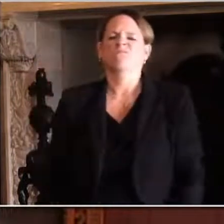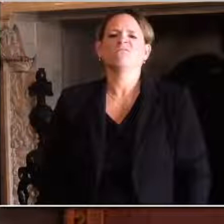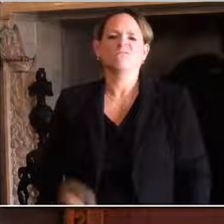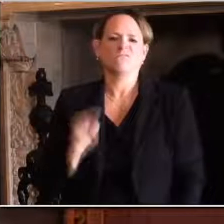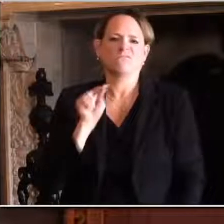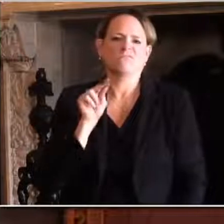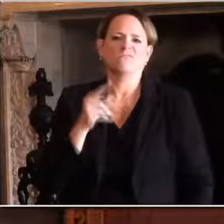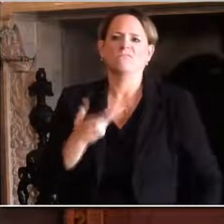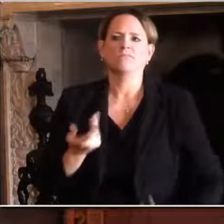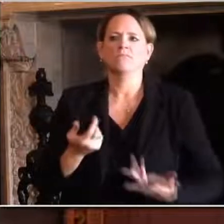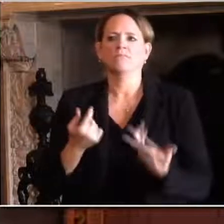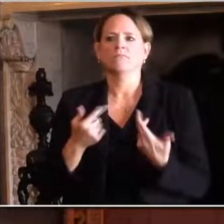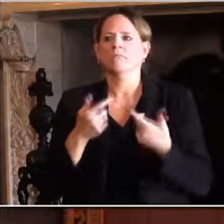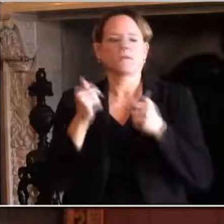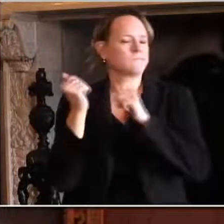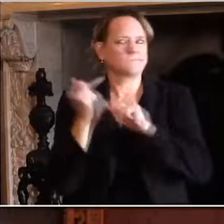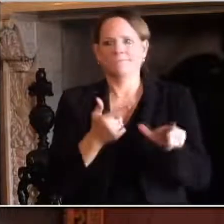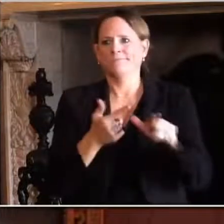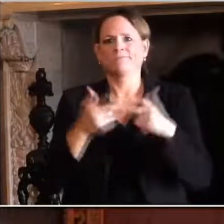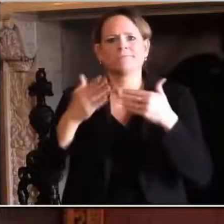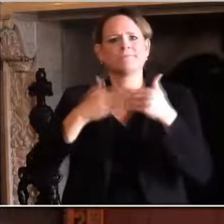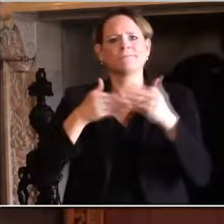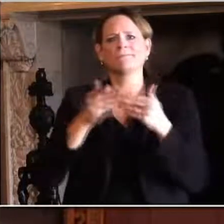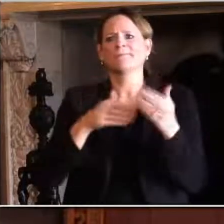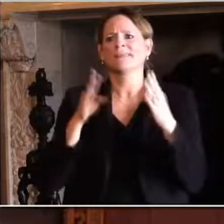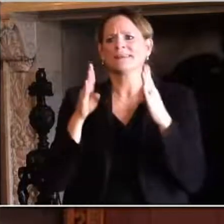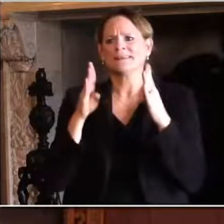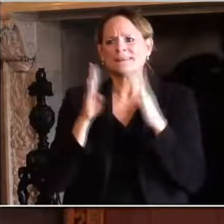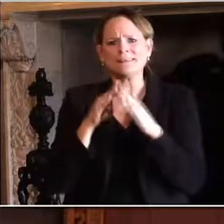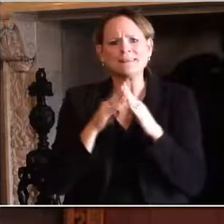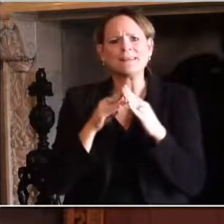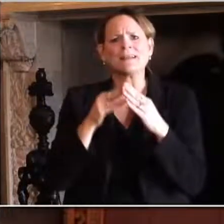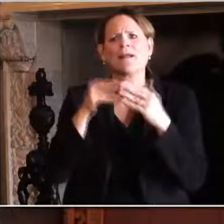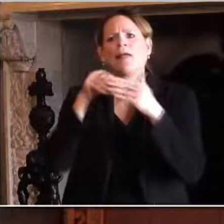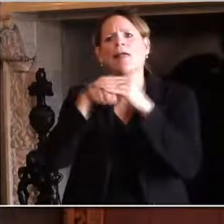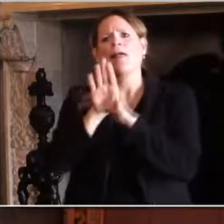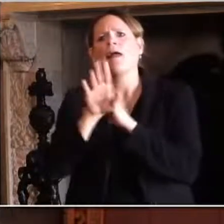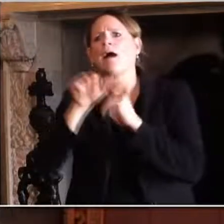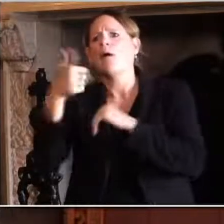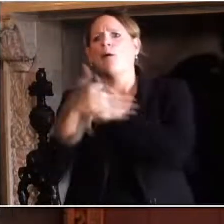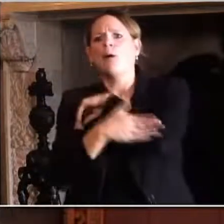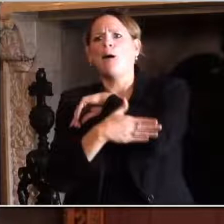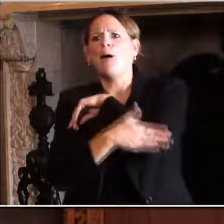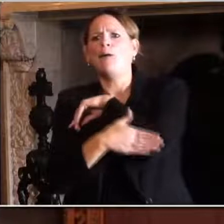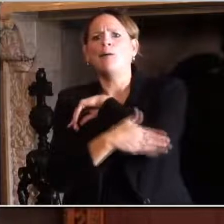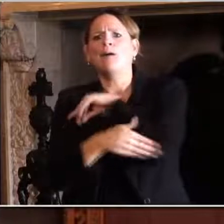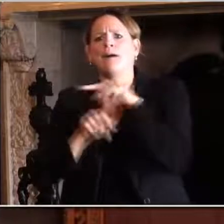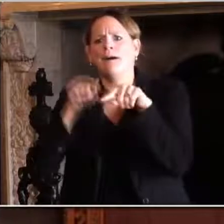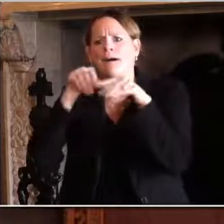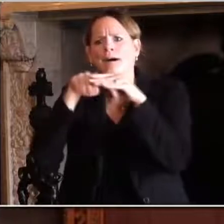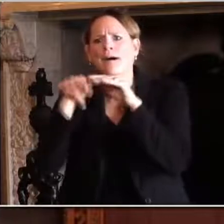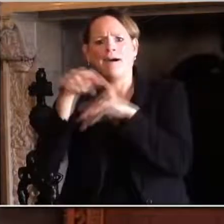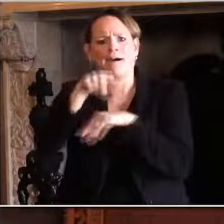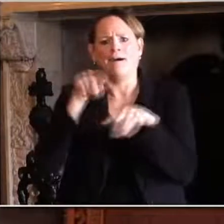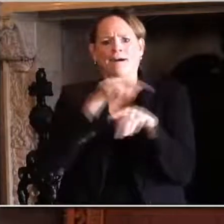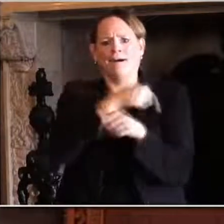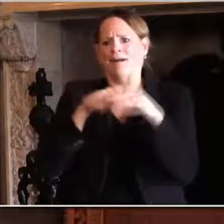surge is a statewide surge. One of the counties where we had very few